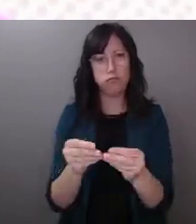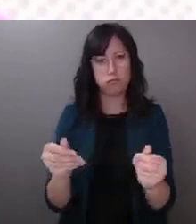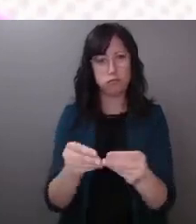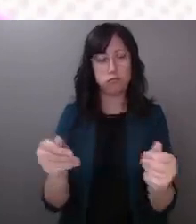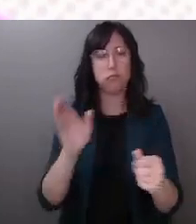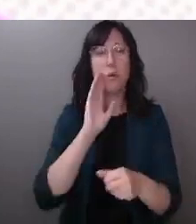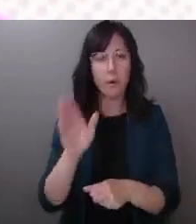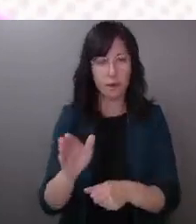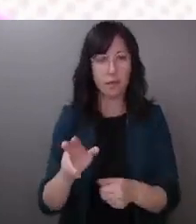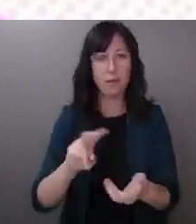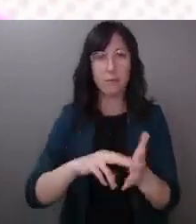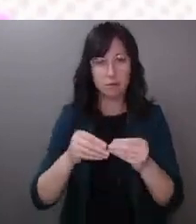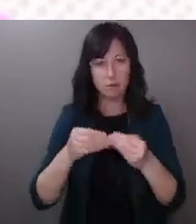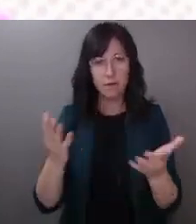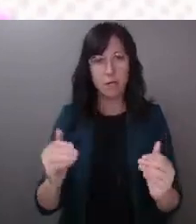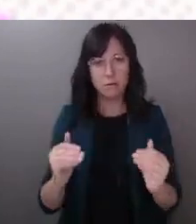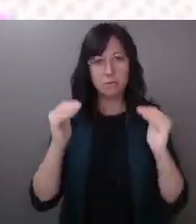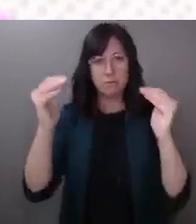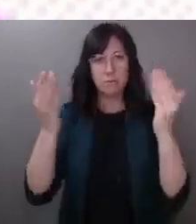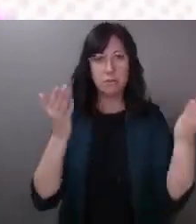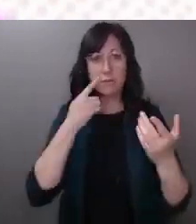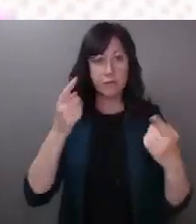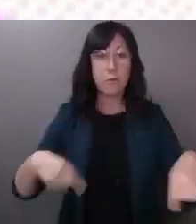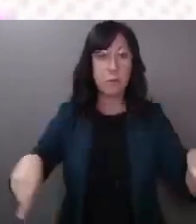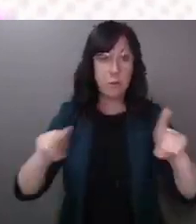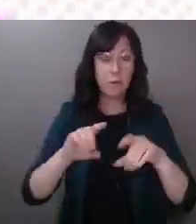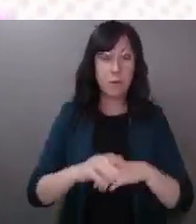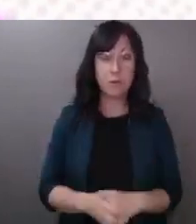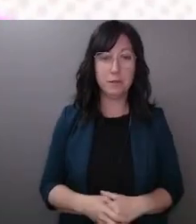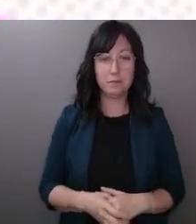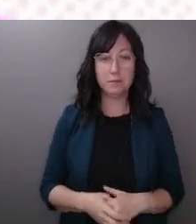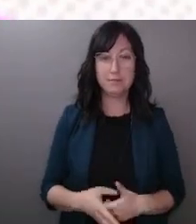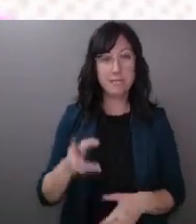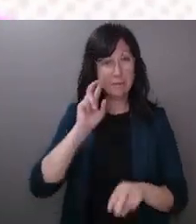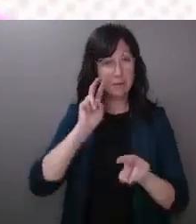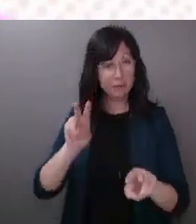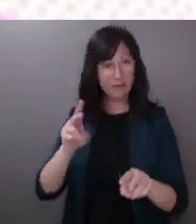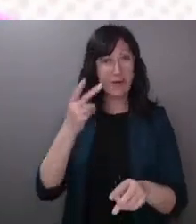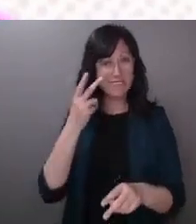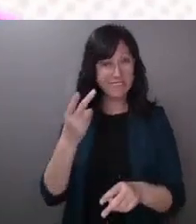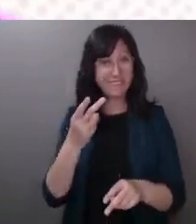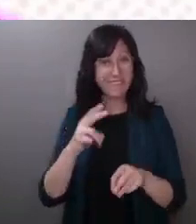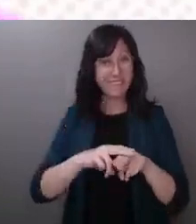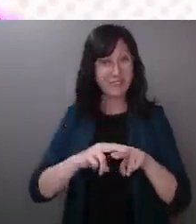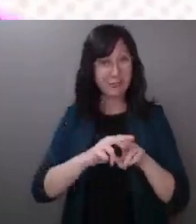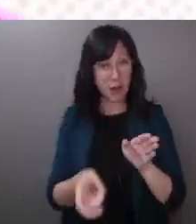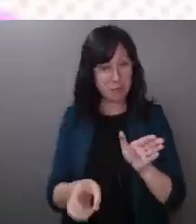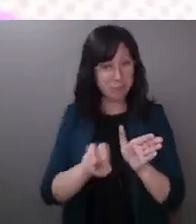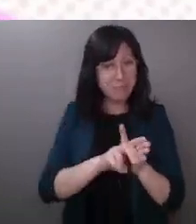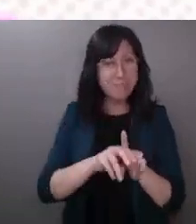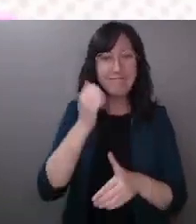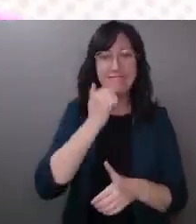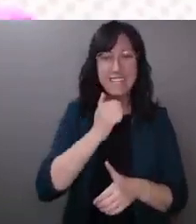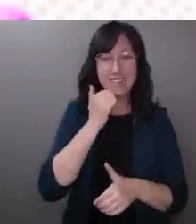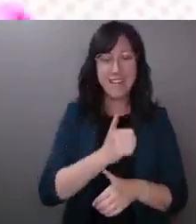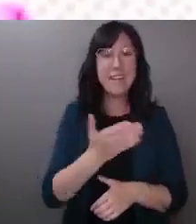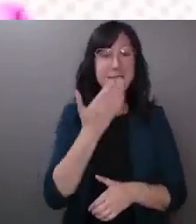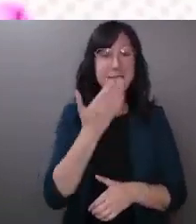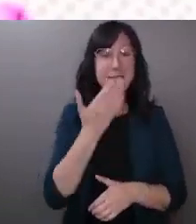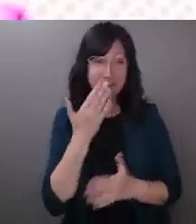for our residents. I look forward to seeing you on Line 1 every day. Merci beaucoup. Thank you very